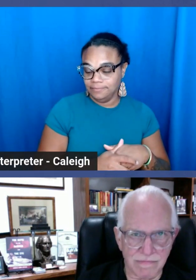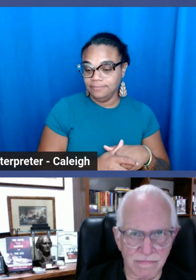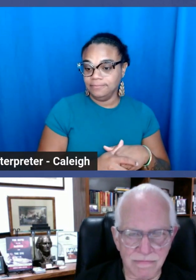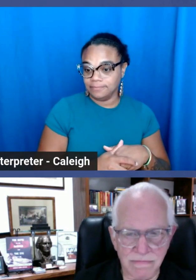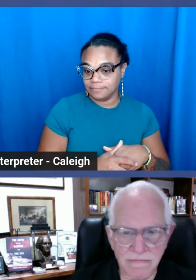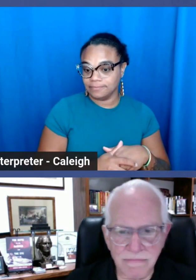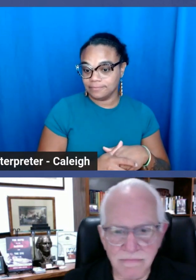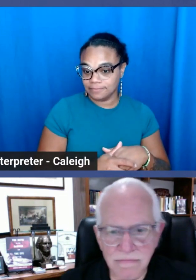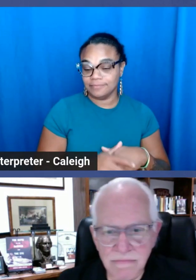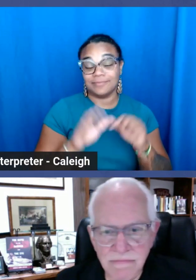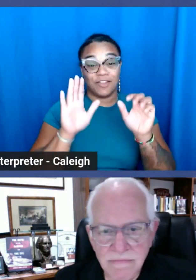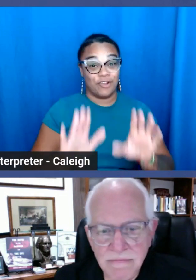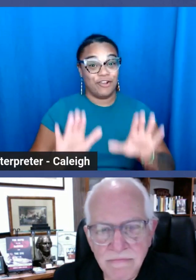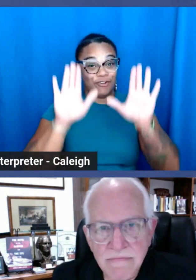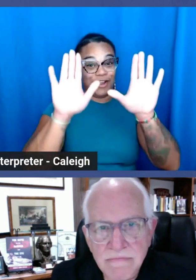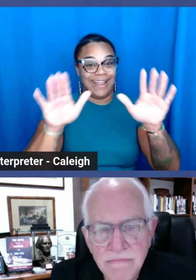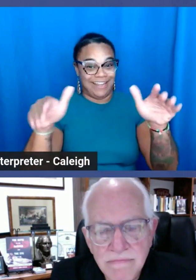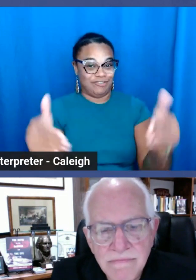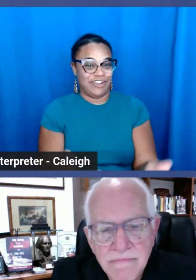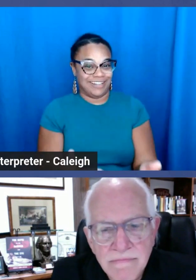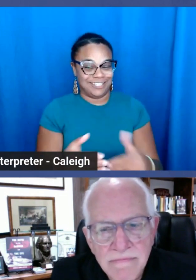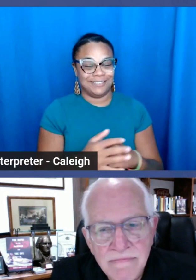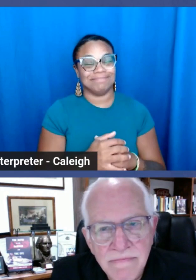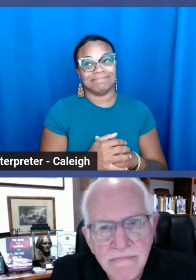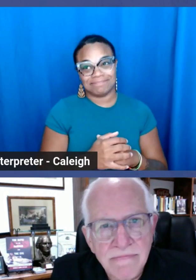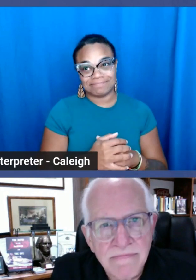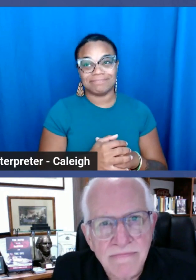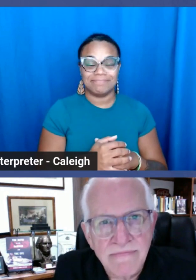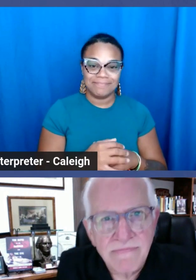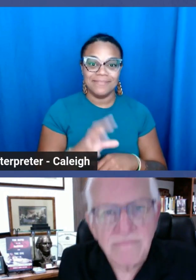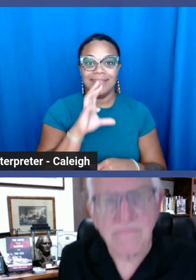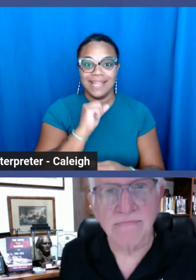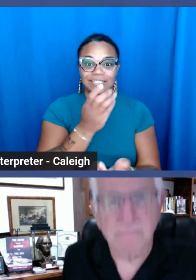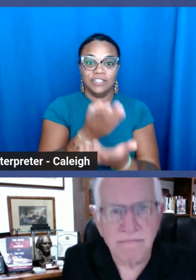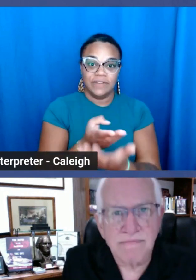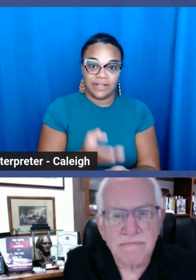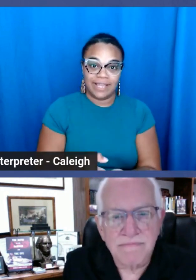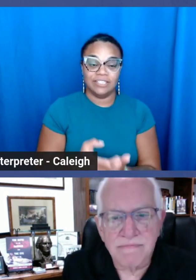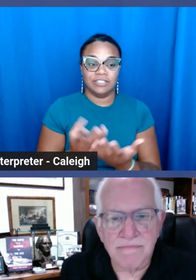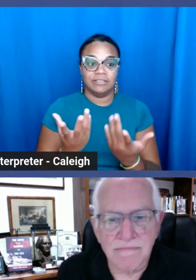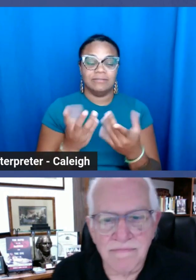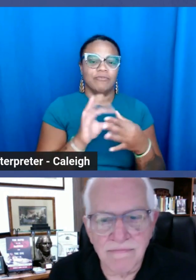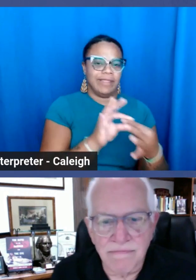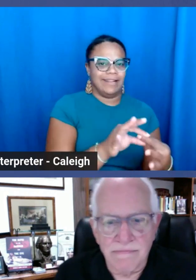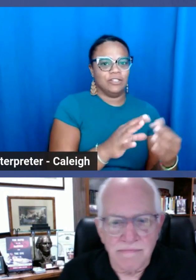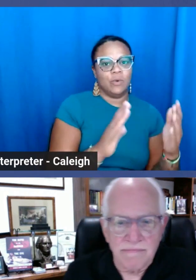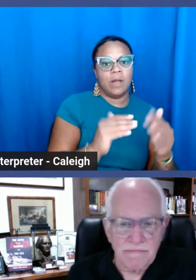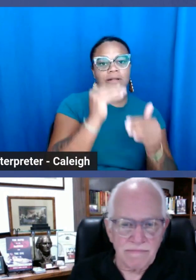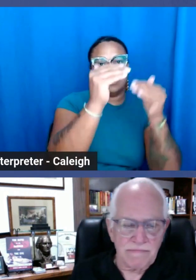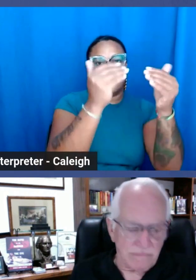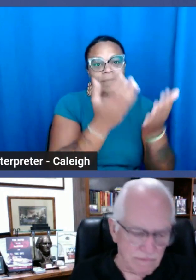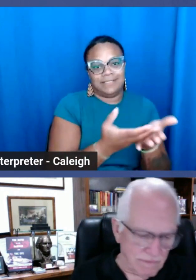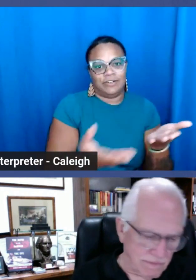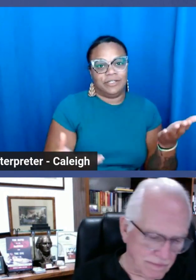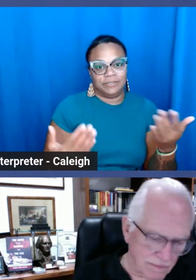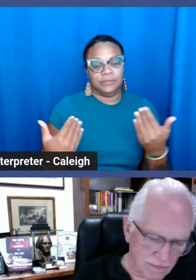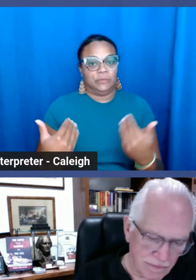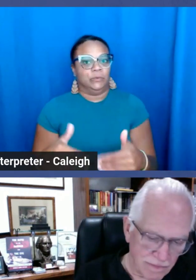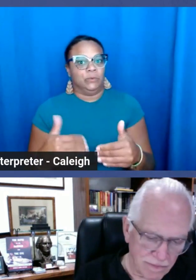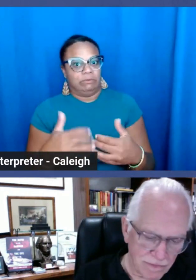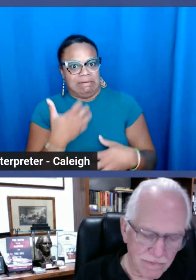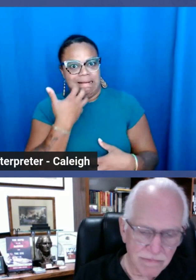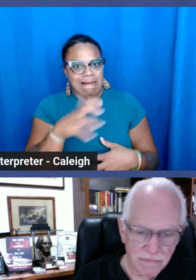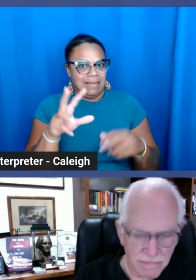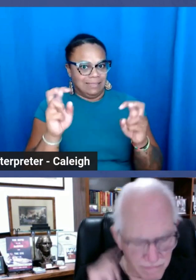great introduction. Age verification with respect to adult materials is a very hot issue now.